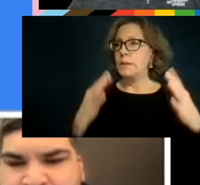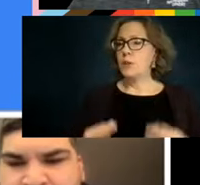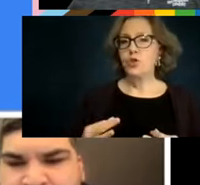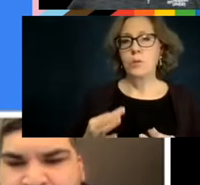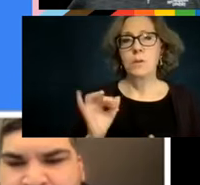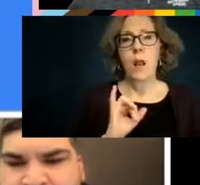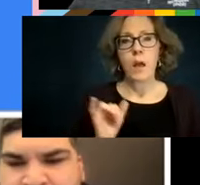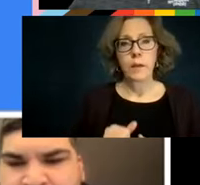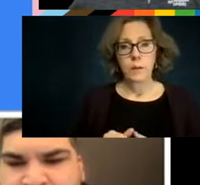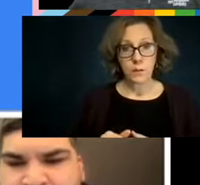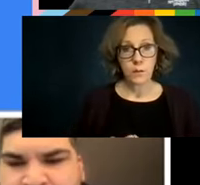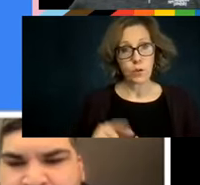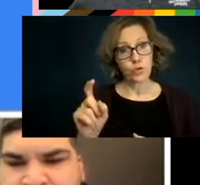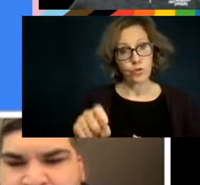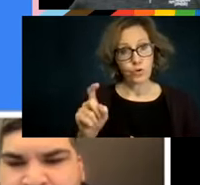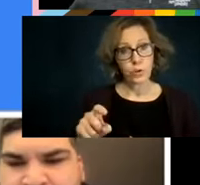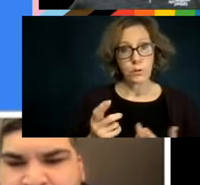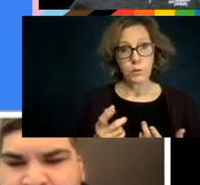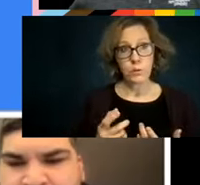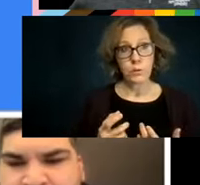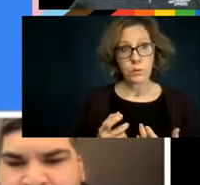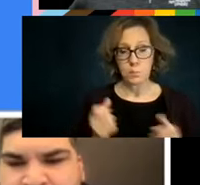going to this doctor to go